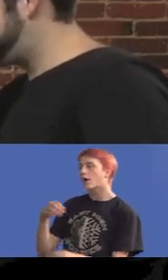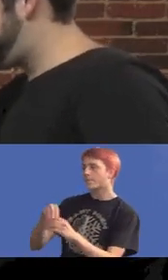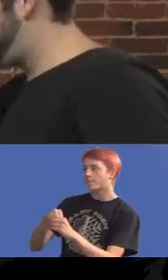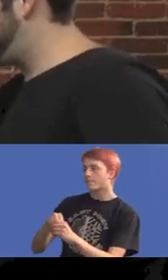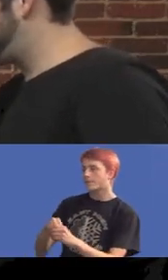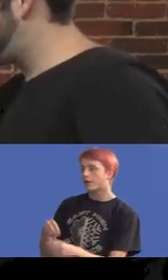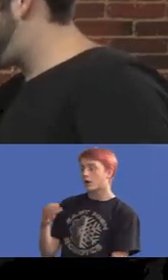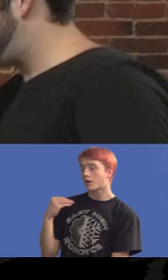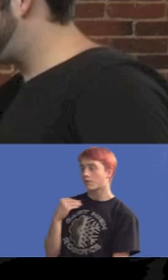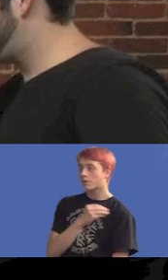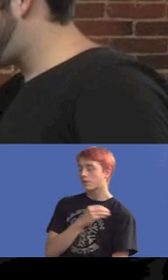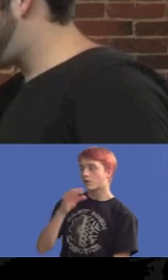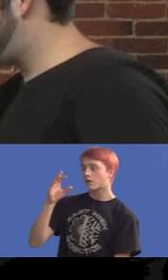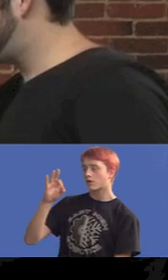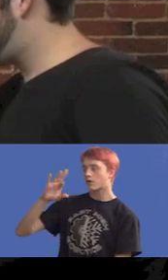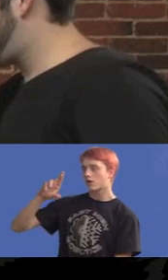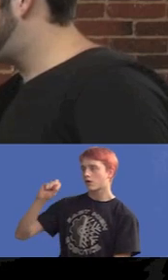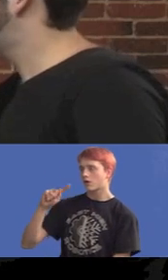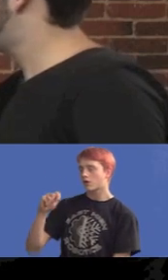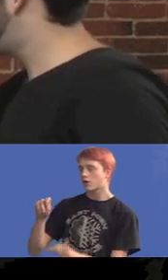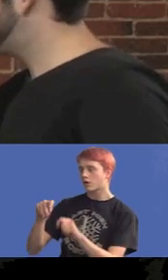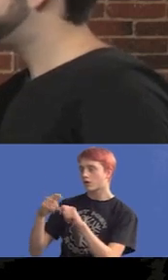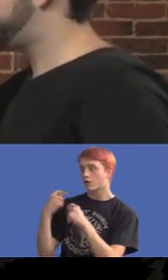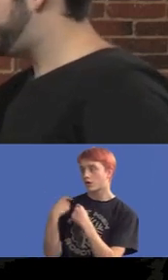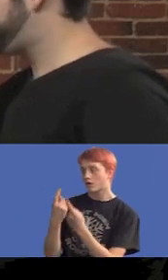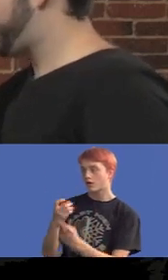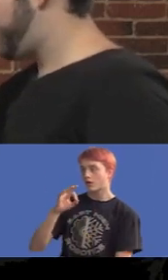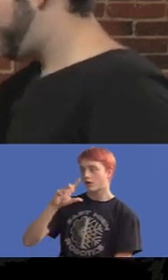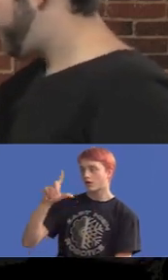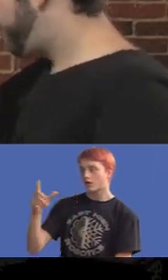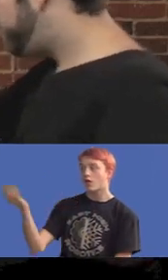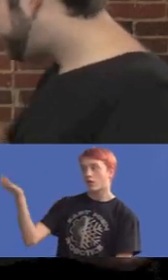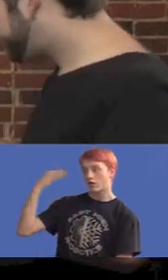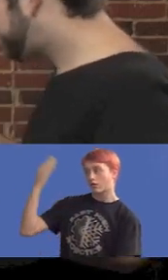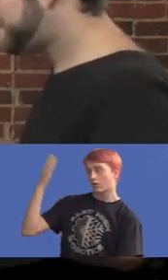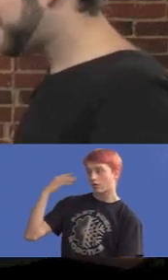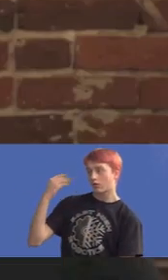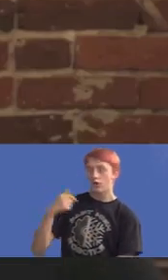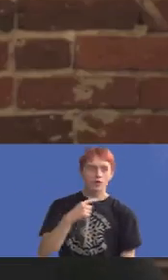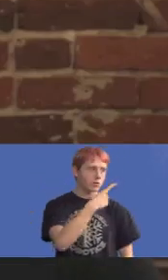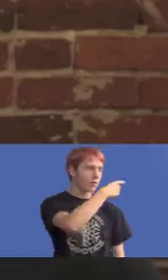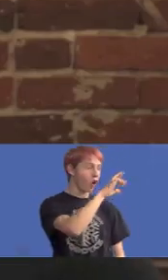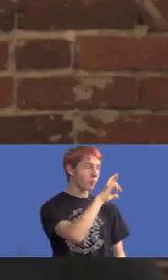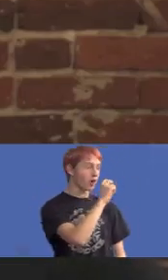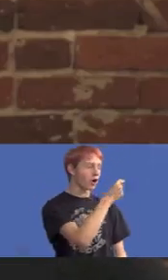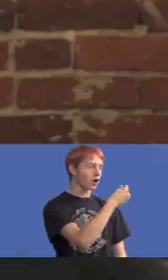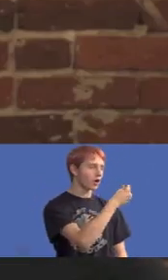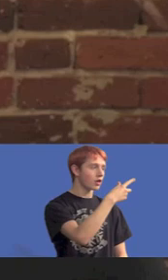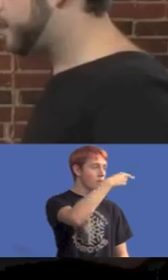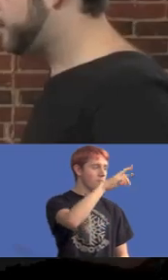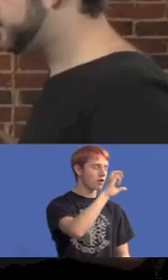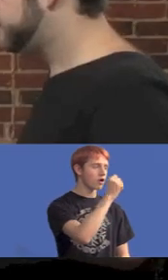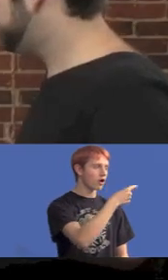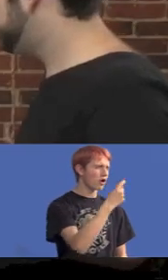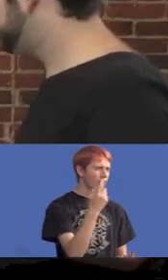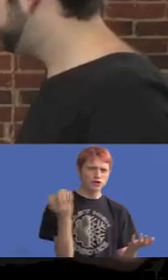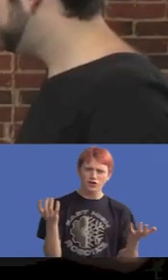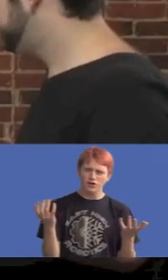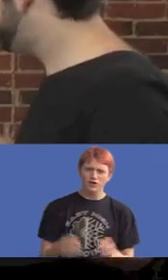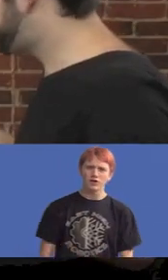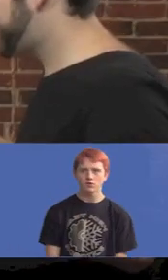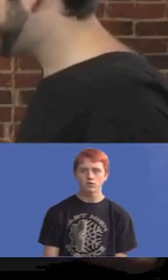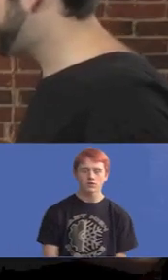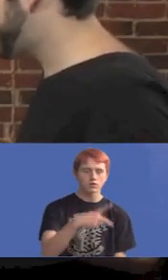I'm in too. I've been on a first team since FLL. That was a while ago. The Prague of Prague's.